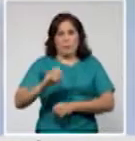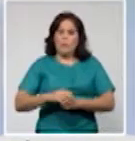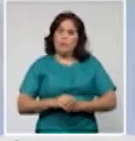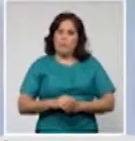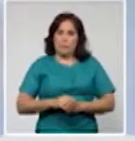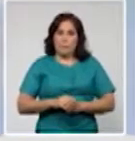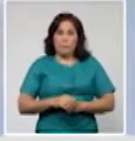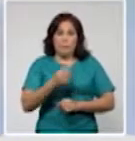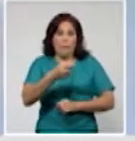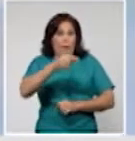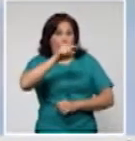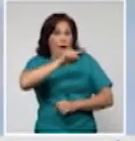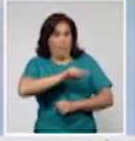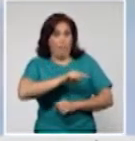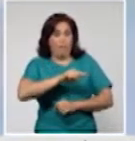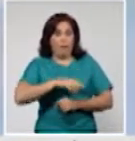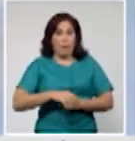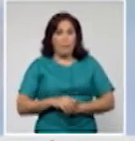Today,